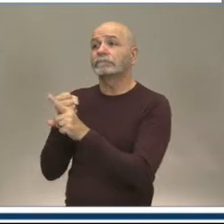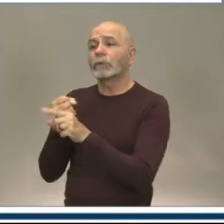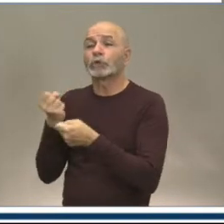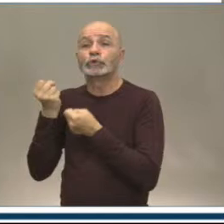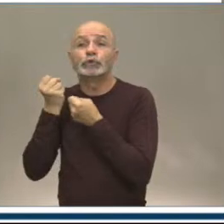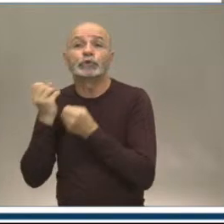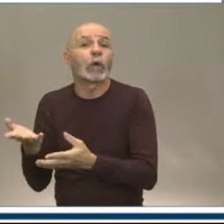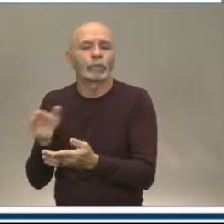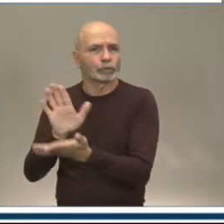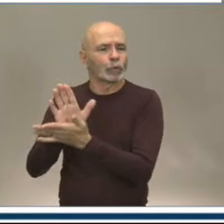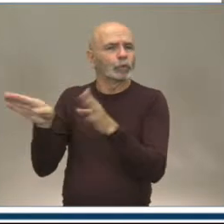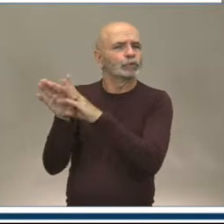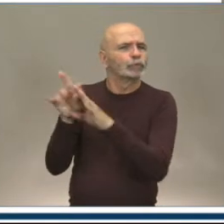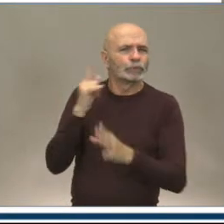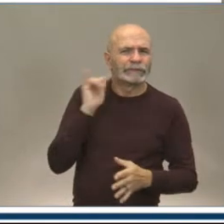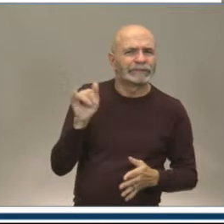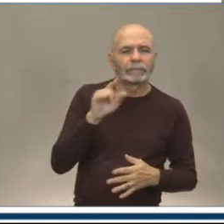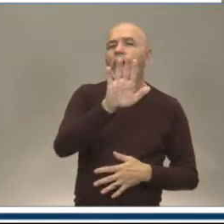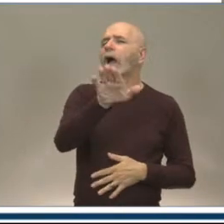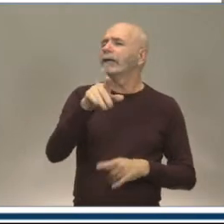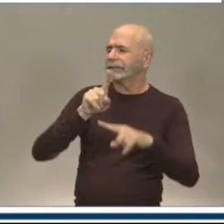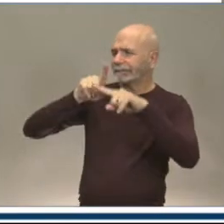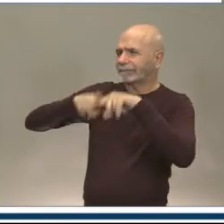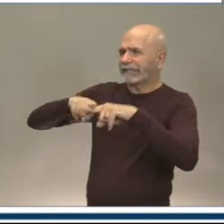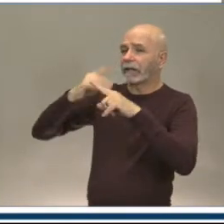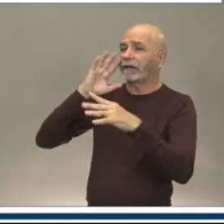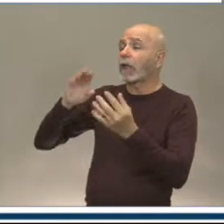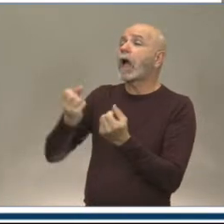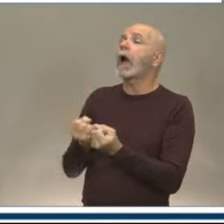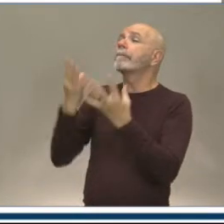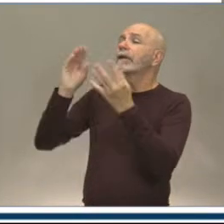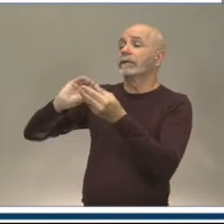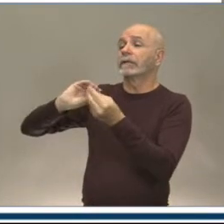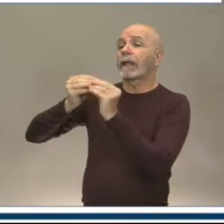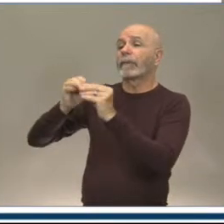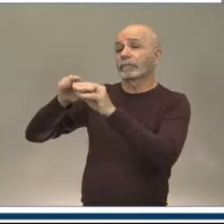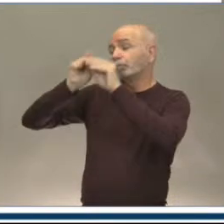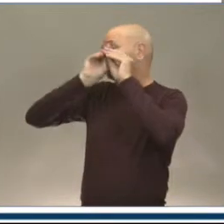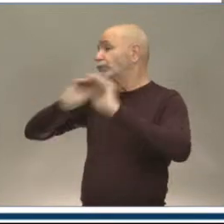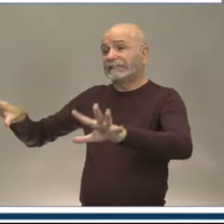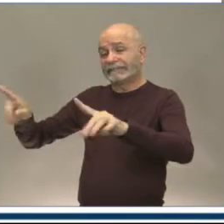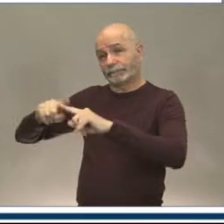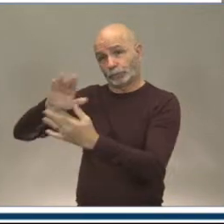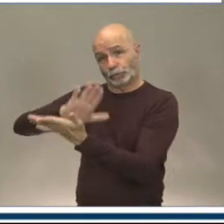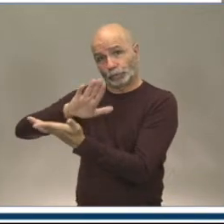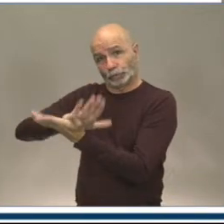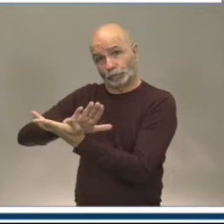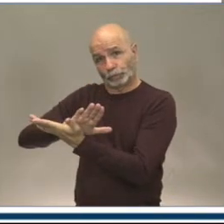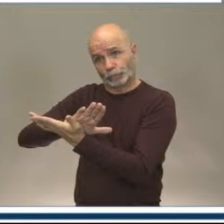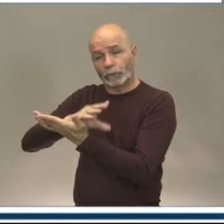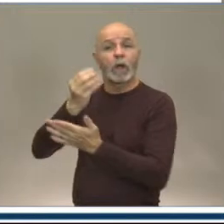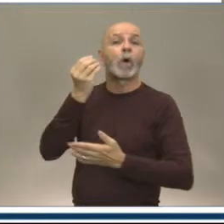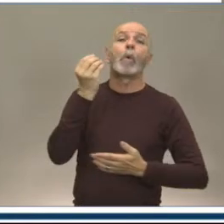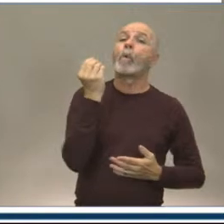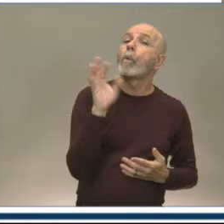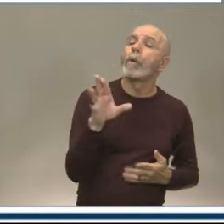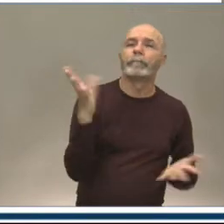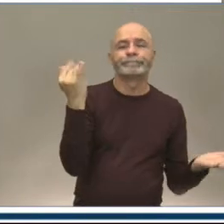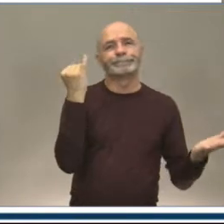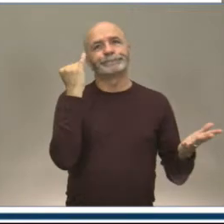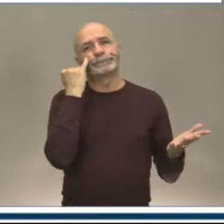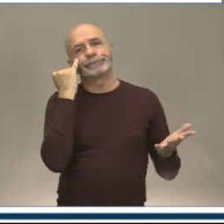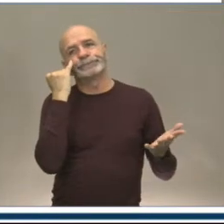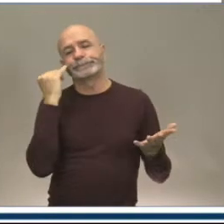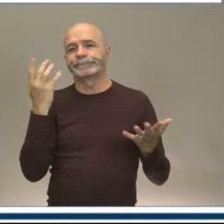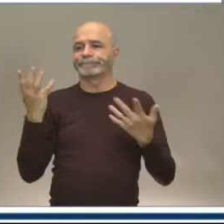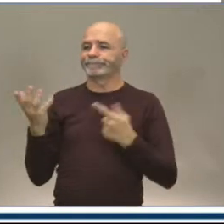transmission within the school, or if we have a case where we've had an exposure that